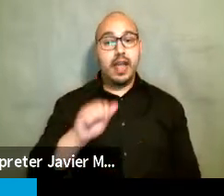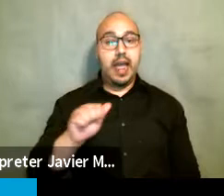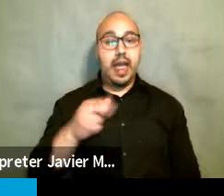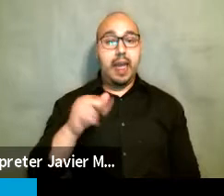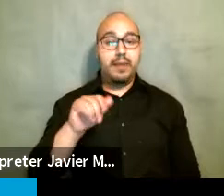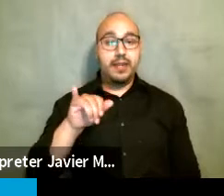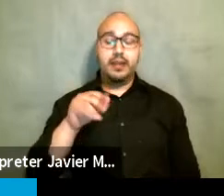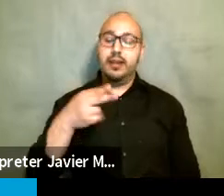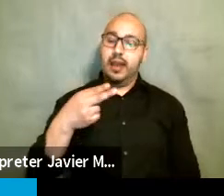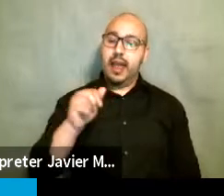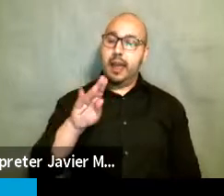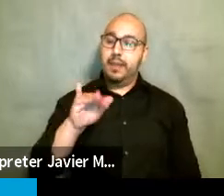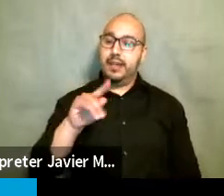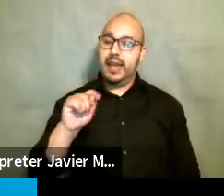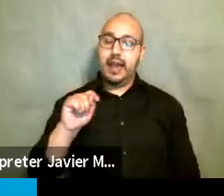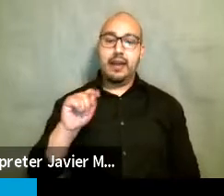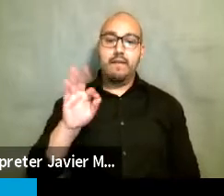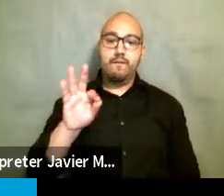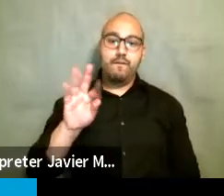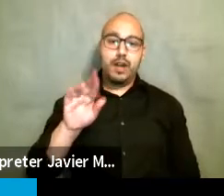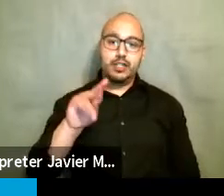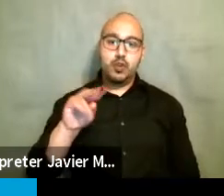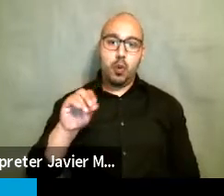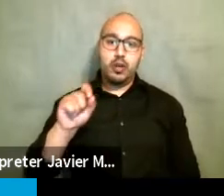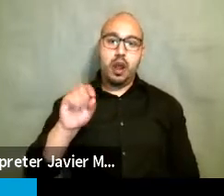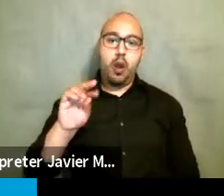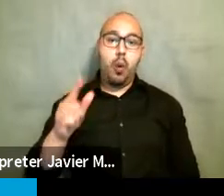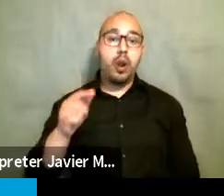volunteers@habitatfresno.org. You can also call at